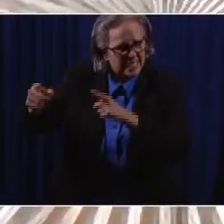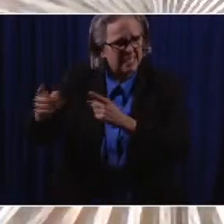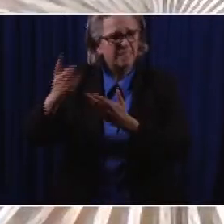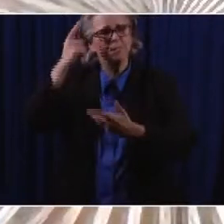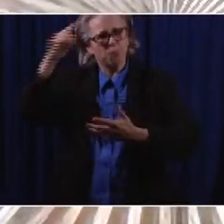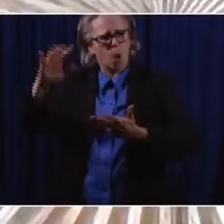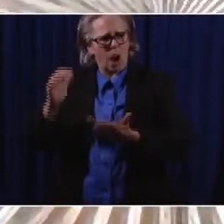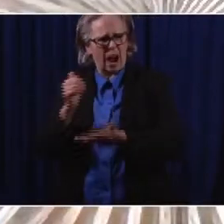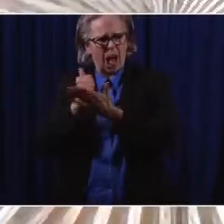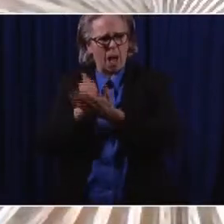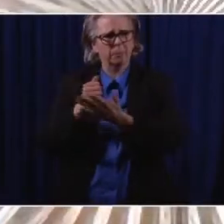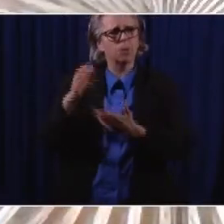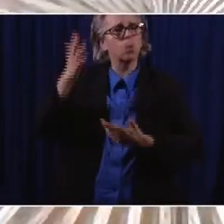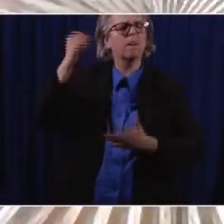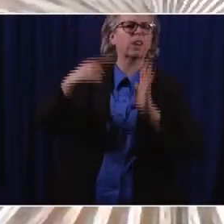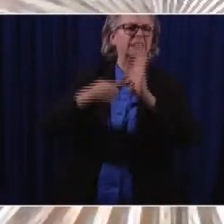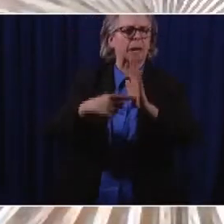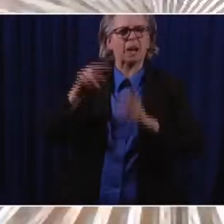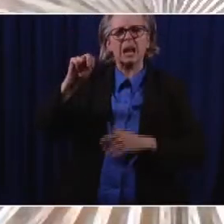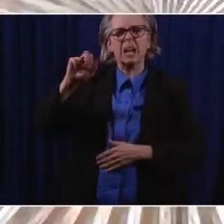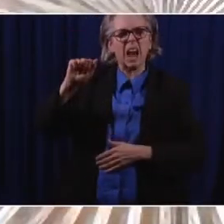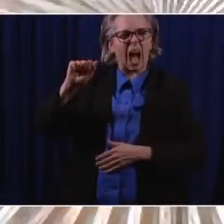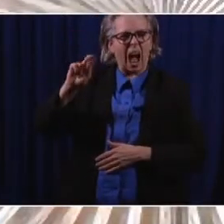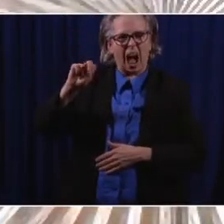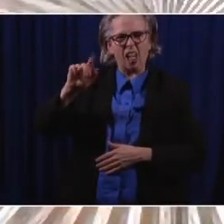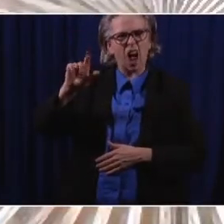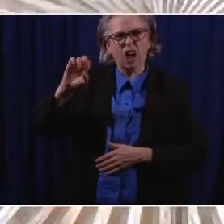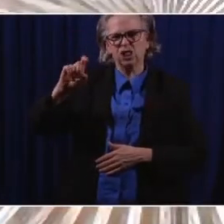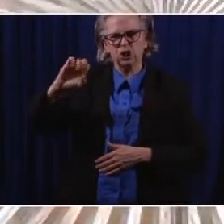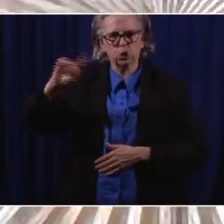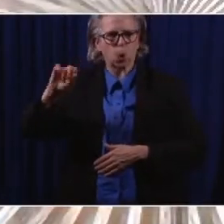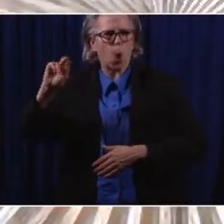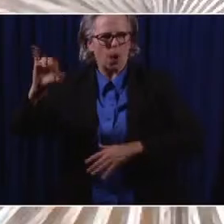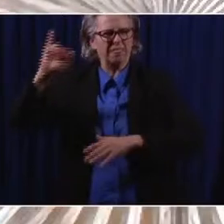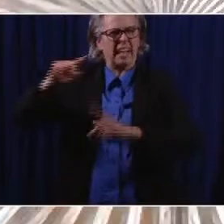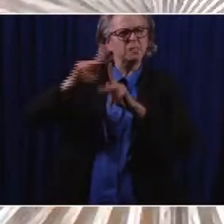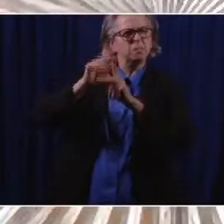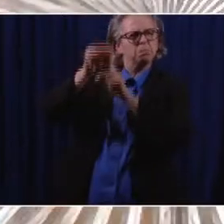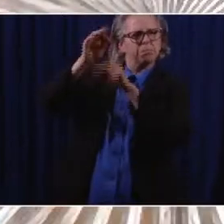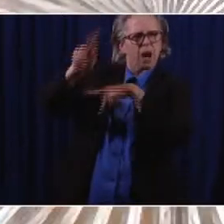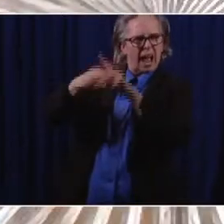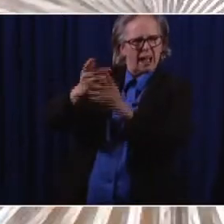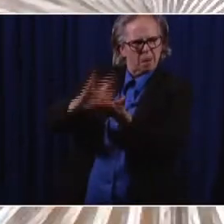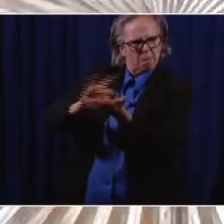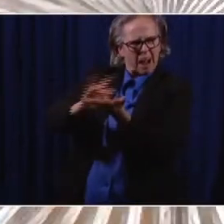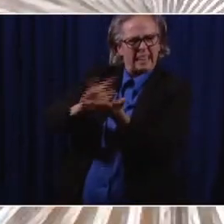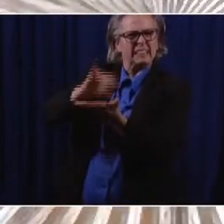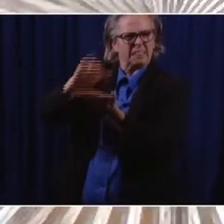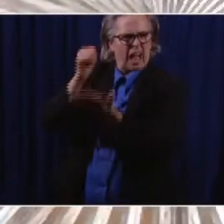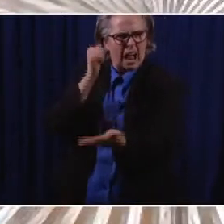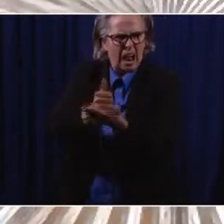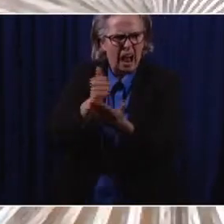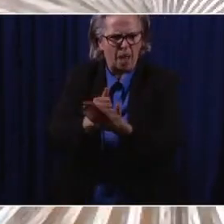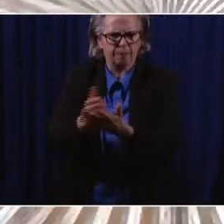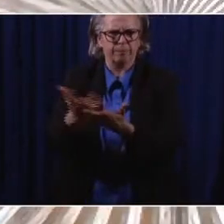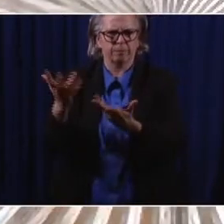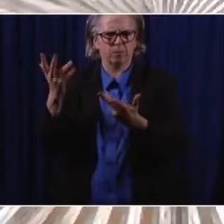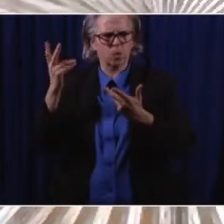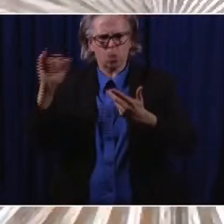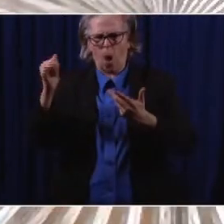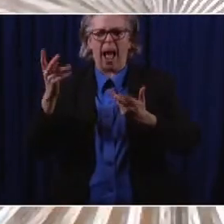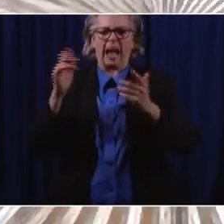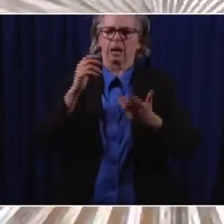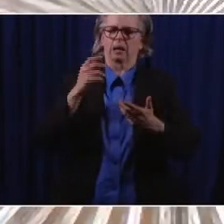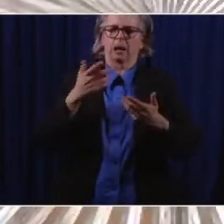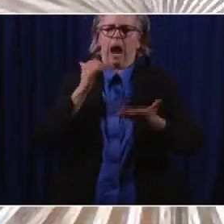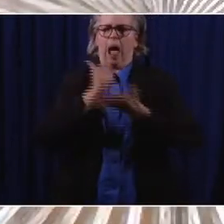those with any tool that we have in the toolbox. And naloxone is an important tool for that. So right now, if you're in our state, you can